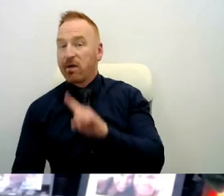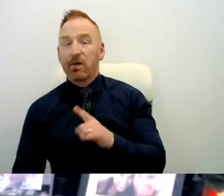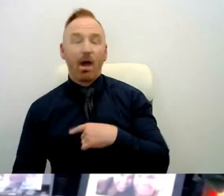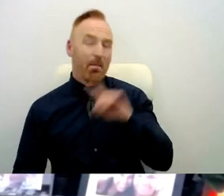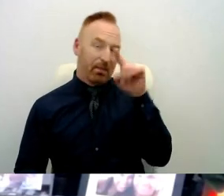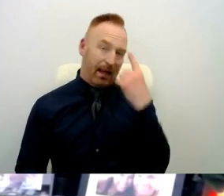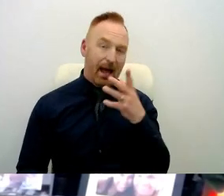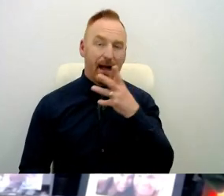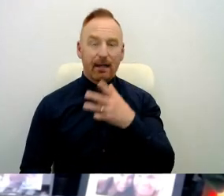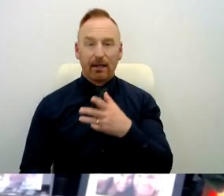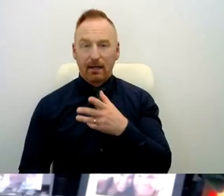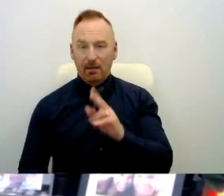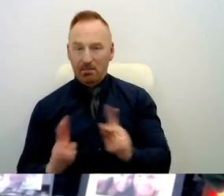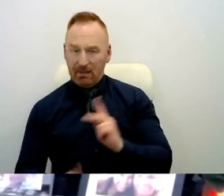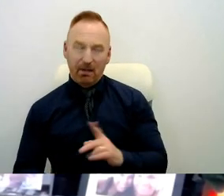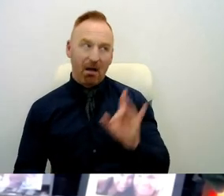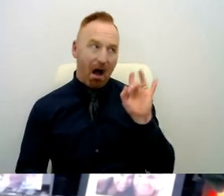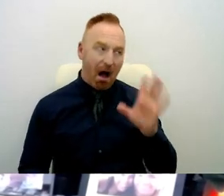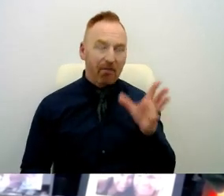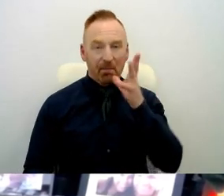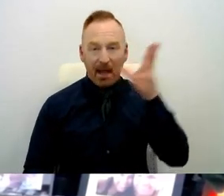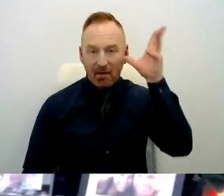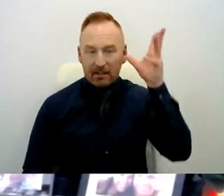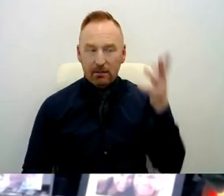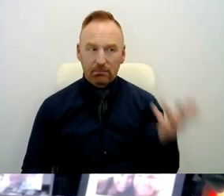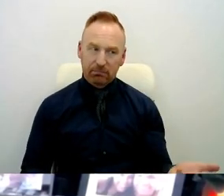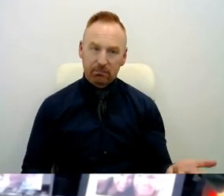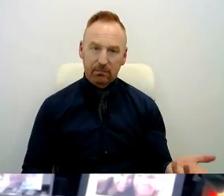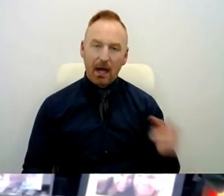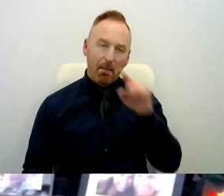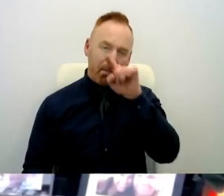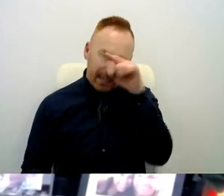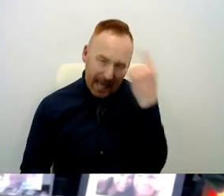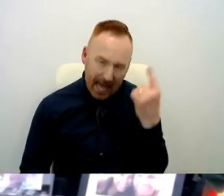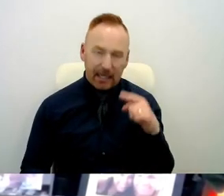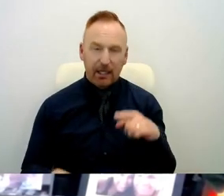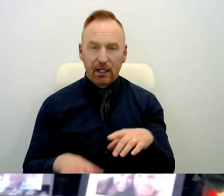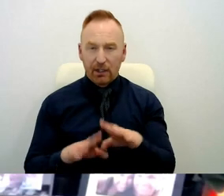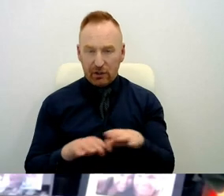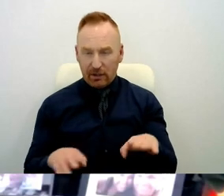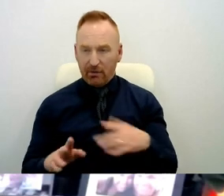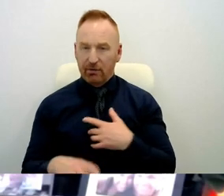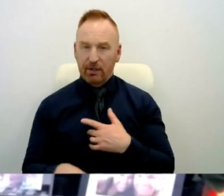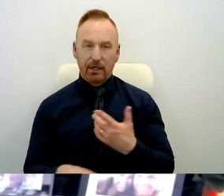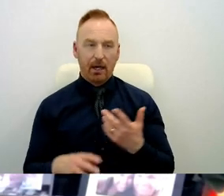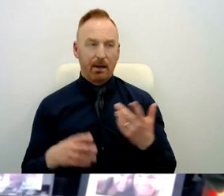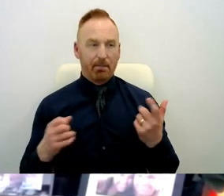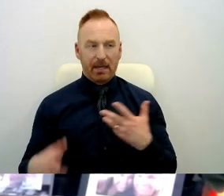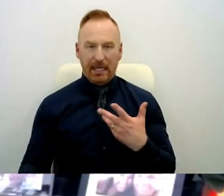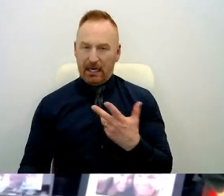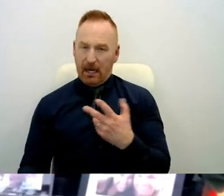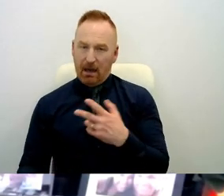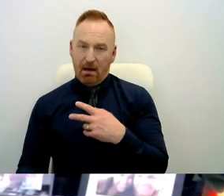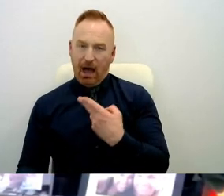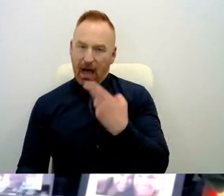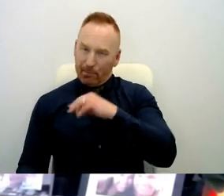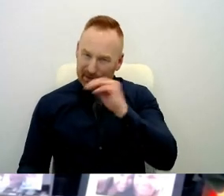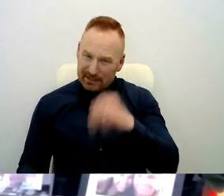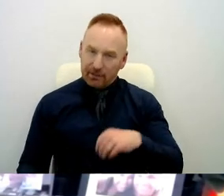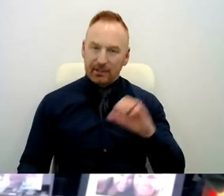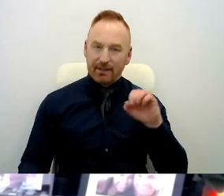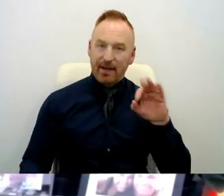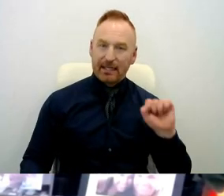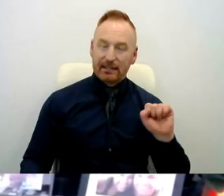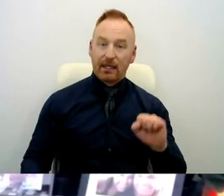poor parents was born. To this day, we see that Black children are overrepresented in Canada's child welfare system, second only to